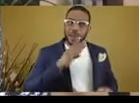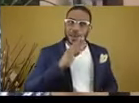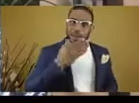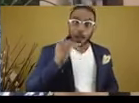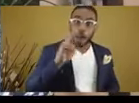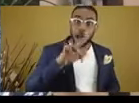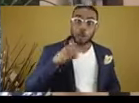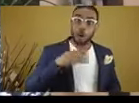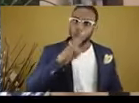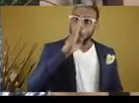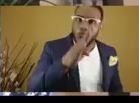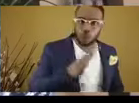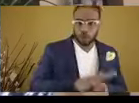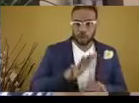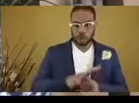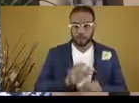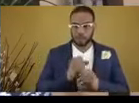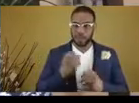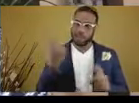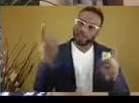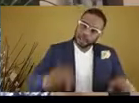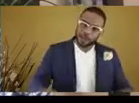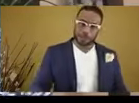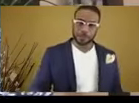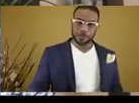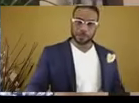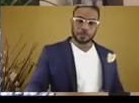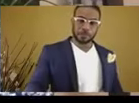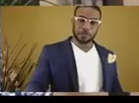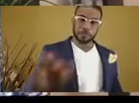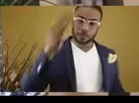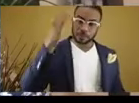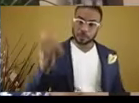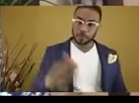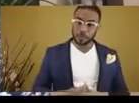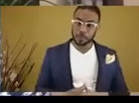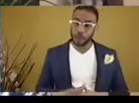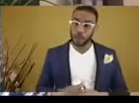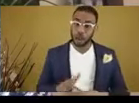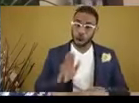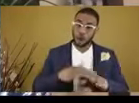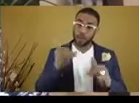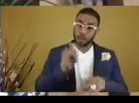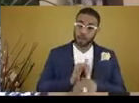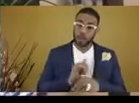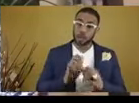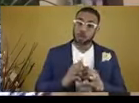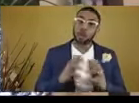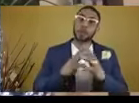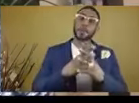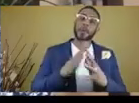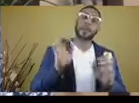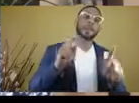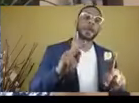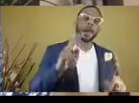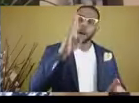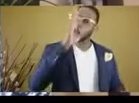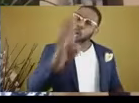are bold enough to make it so. That's why our call tonight is to build back